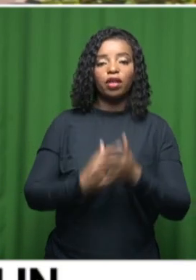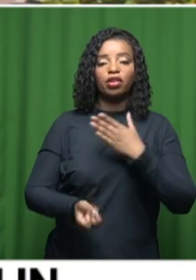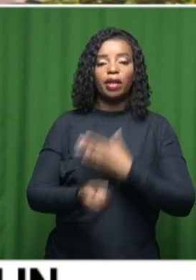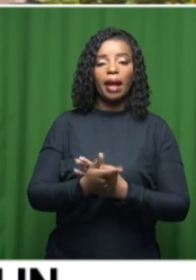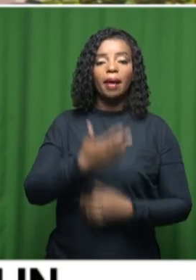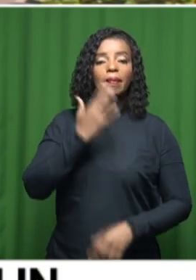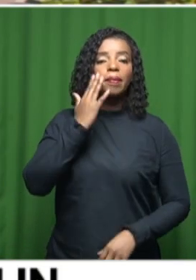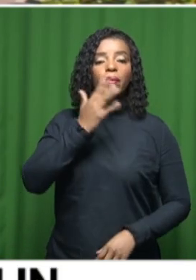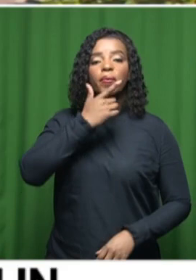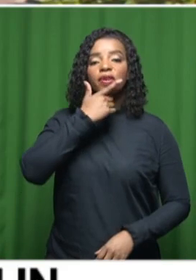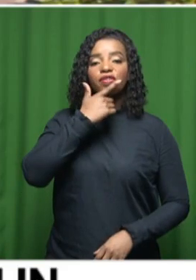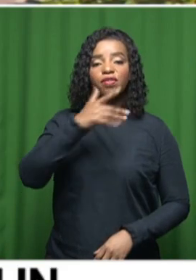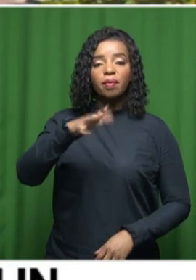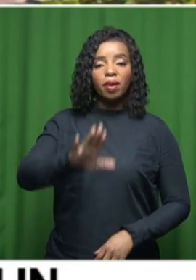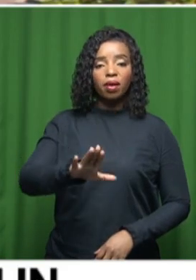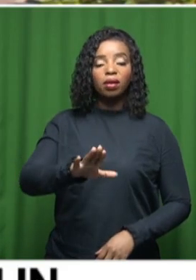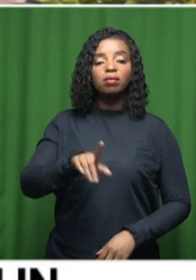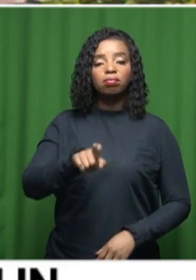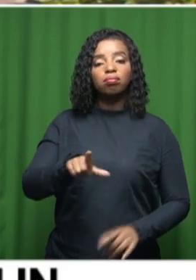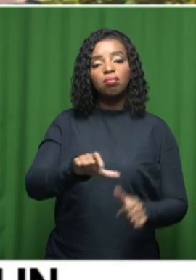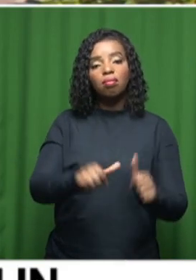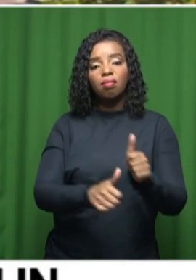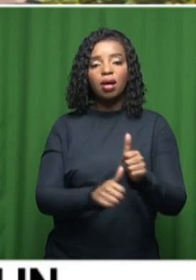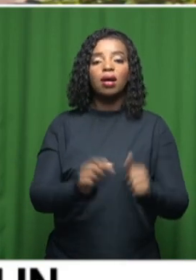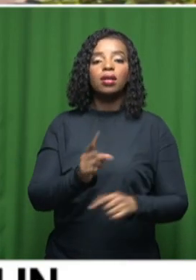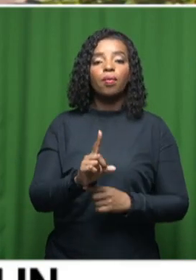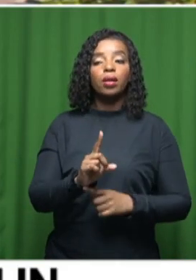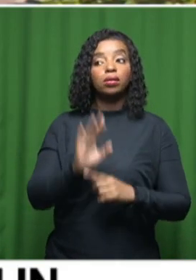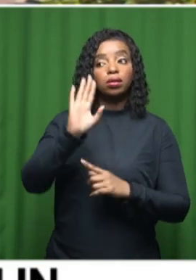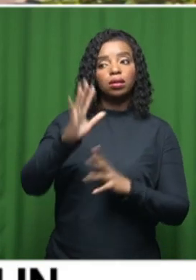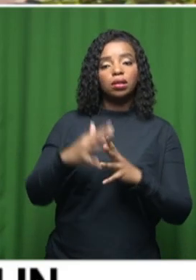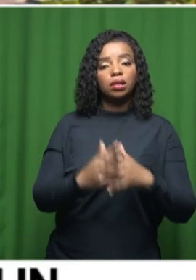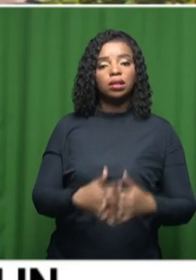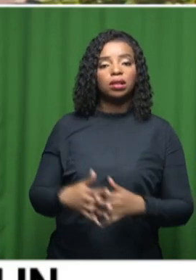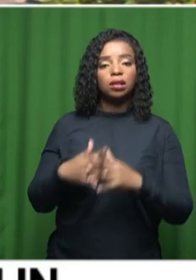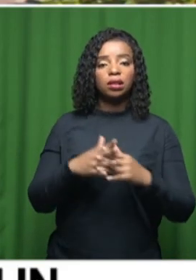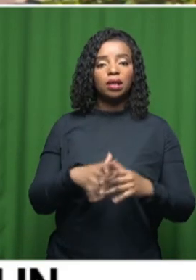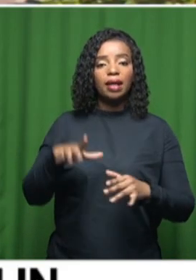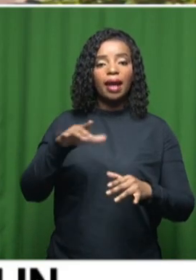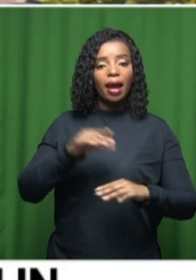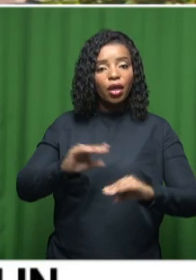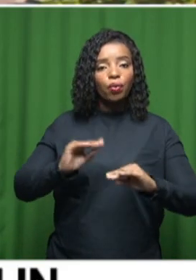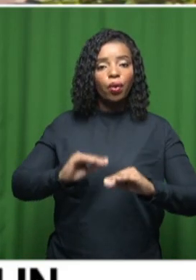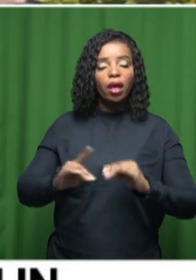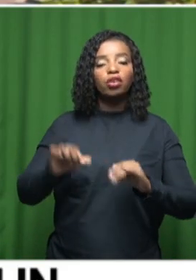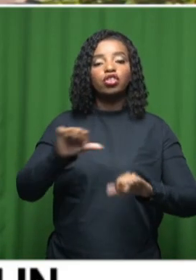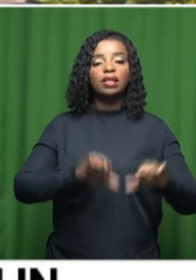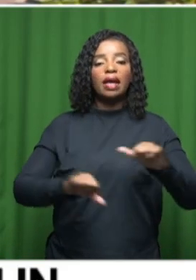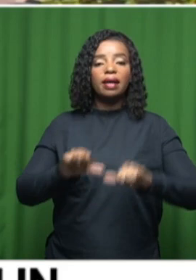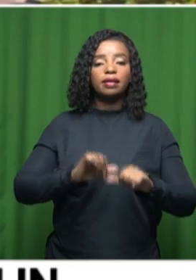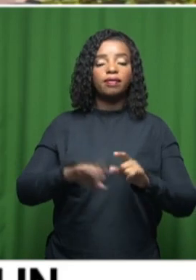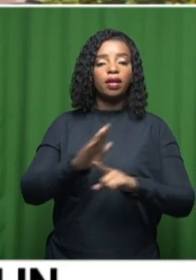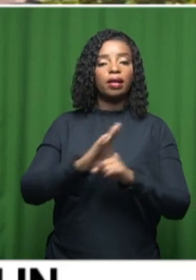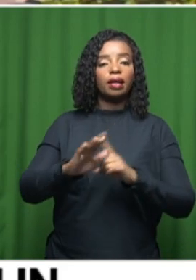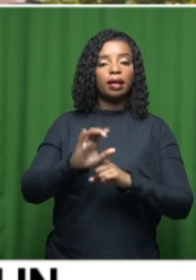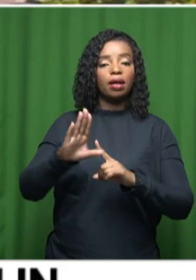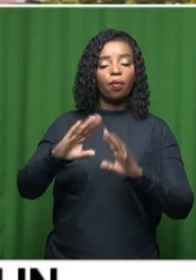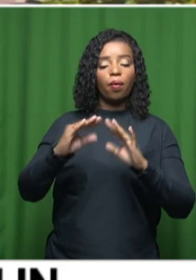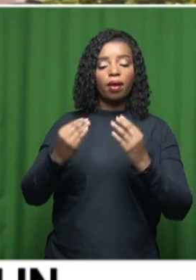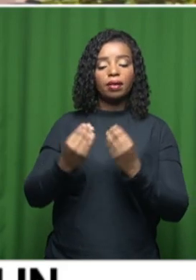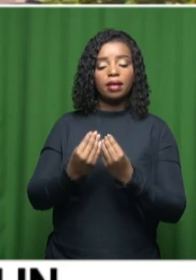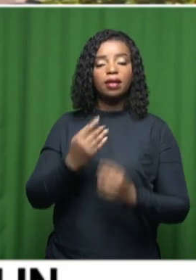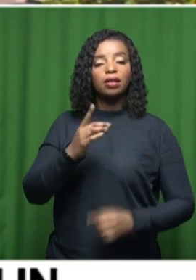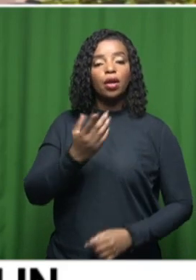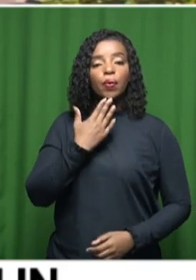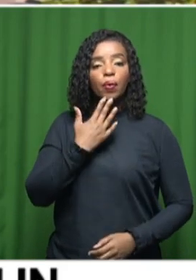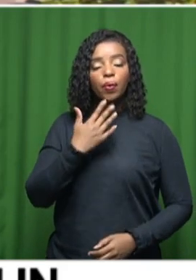December. It's under the auspices of the United Nations Education, Scientific and Cultural Organization, UNESCO.